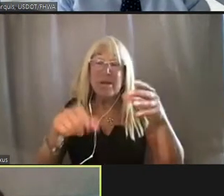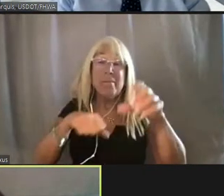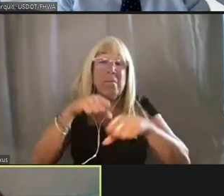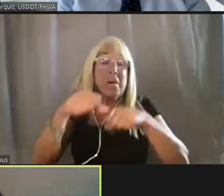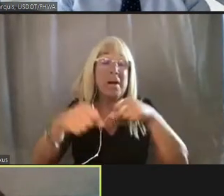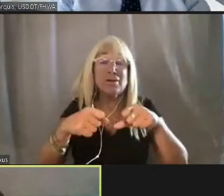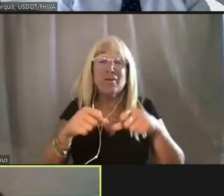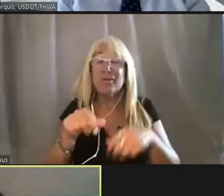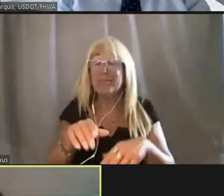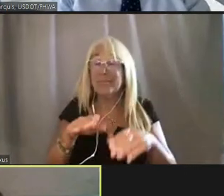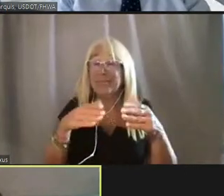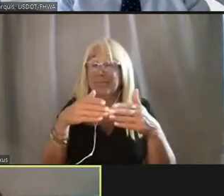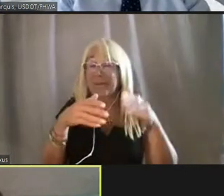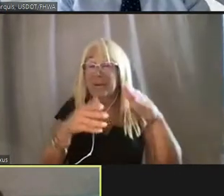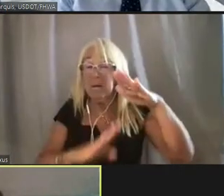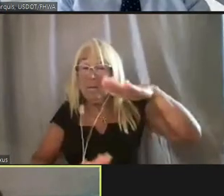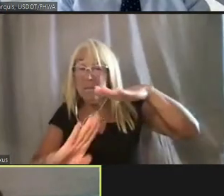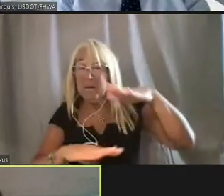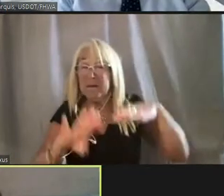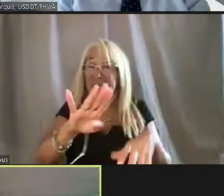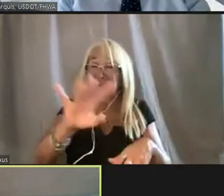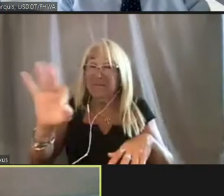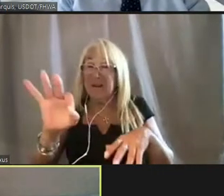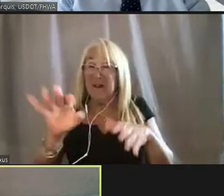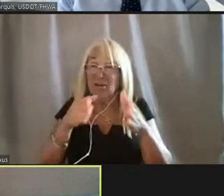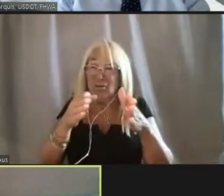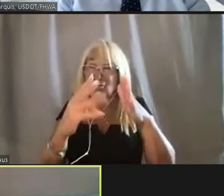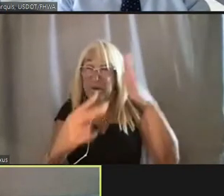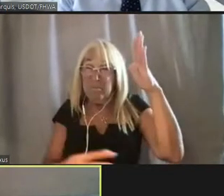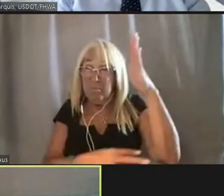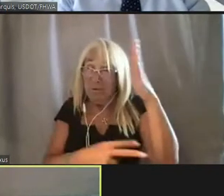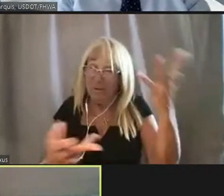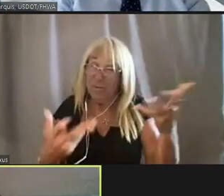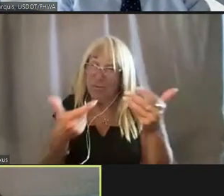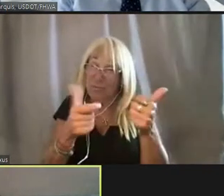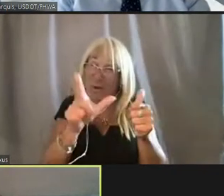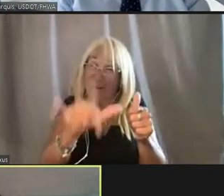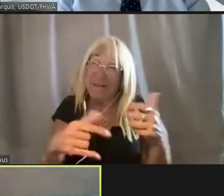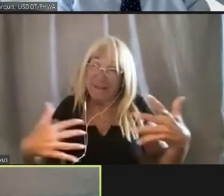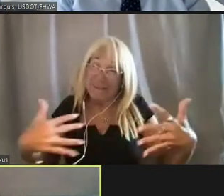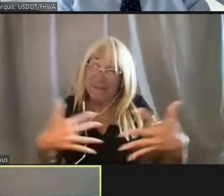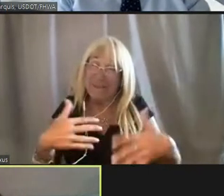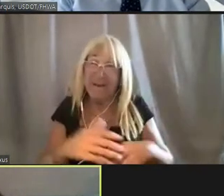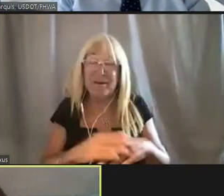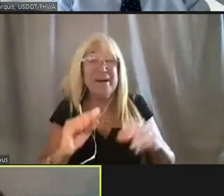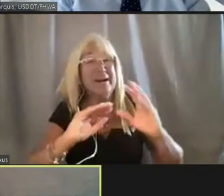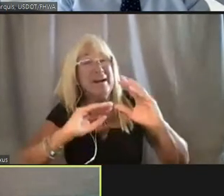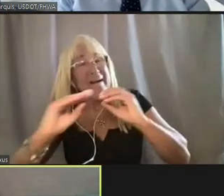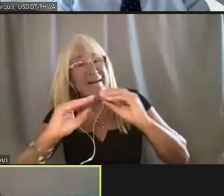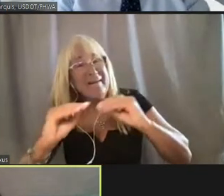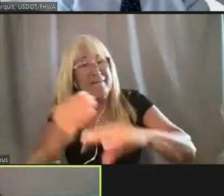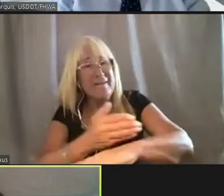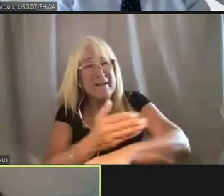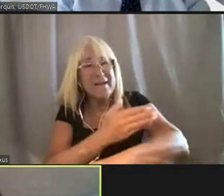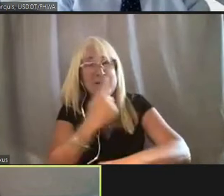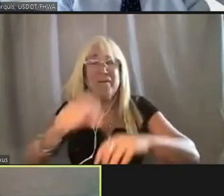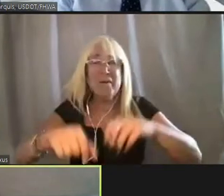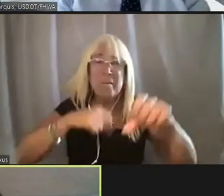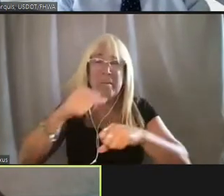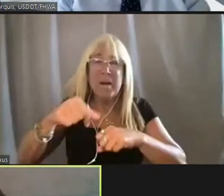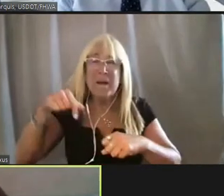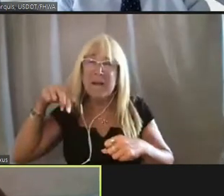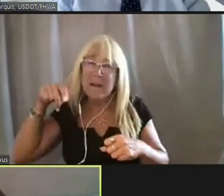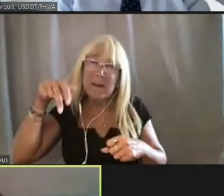more people will probably ride their bikes and walk around there and fixing the infrastructure of the city for Transit Riders and bikers pedestrians